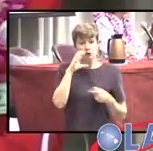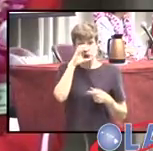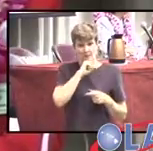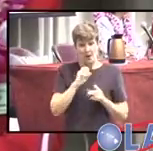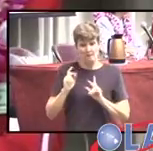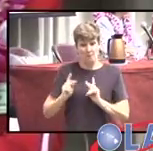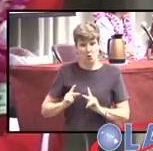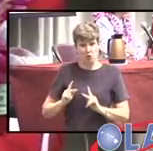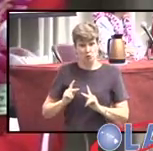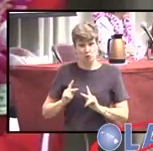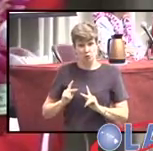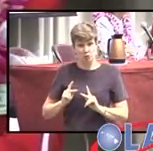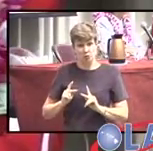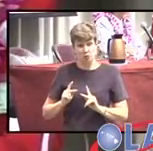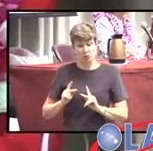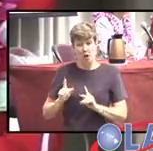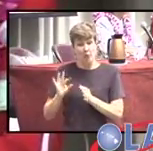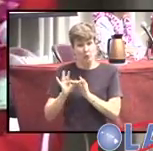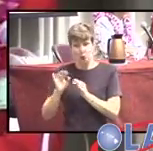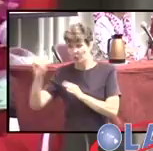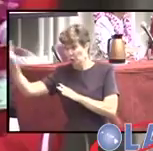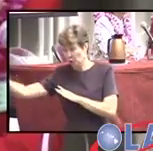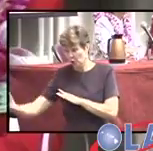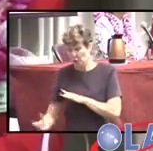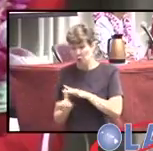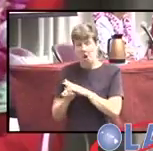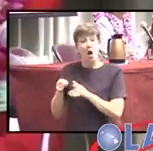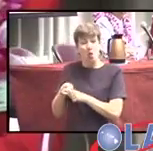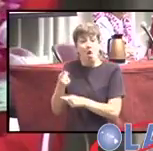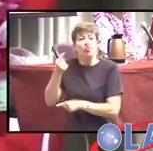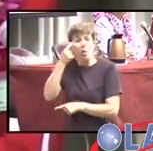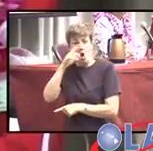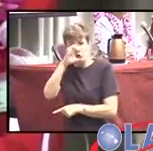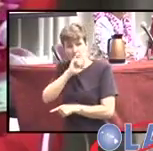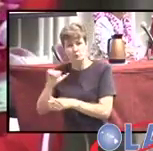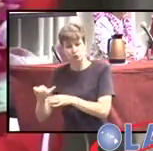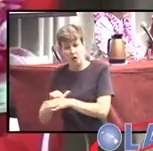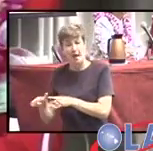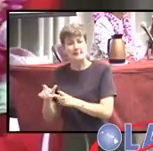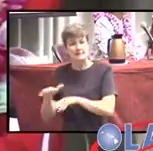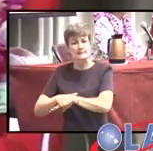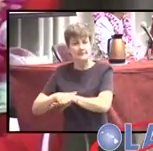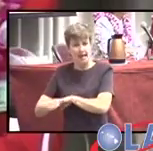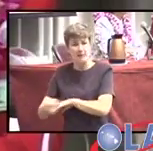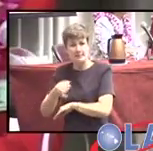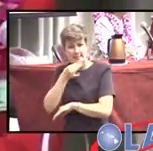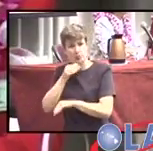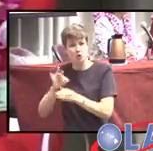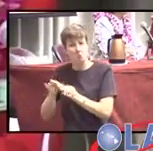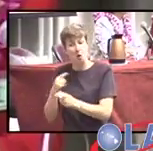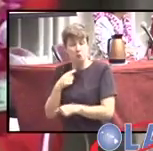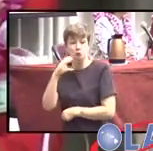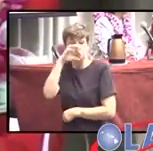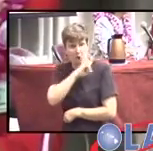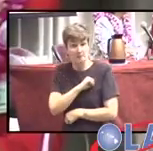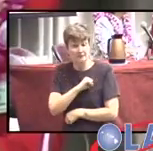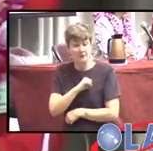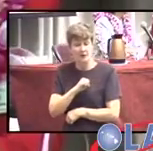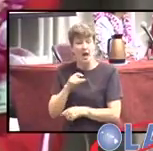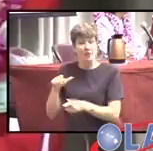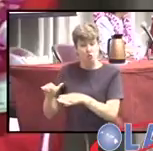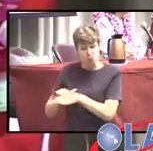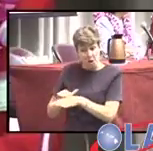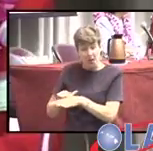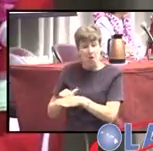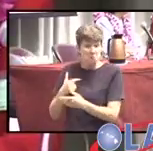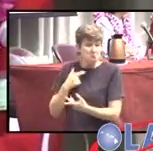who was going to respond as the interpreter was trained and was skilled in interpreting. And perhaps because of this training,